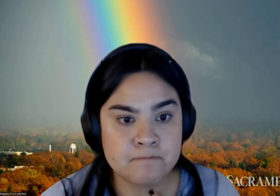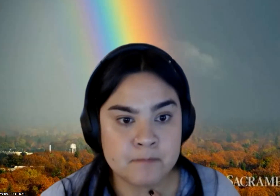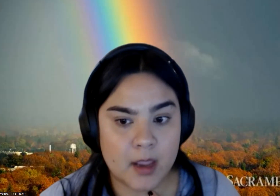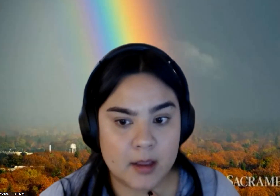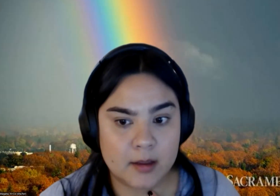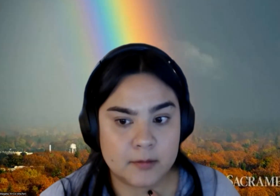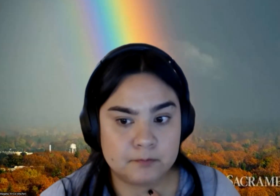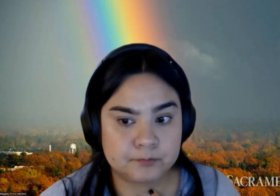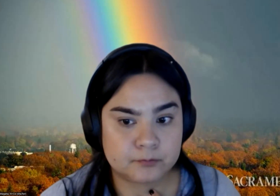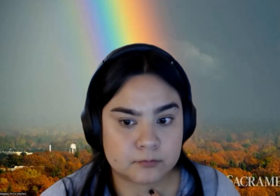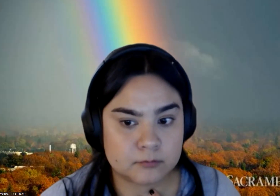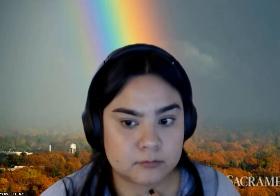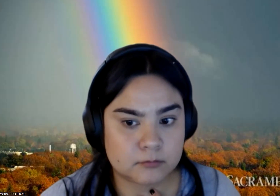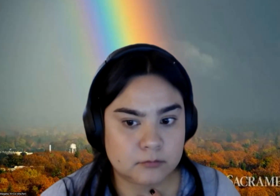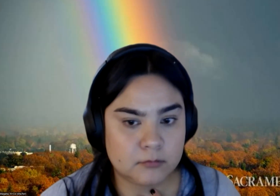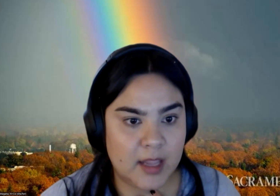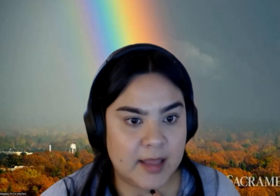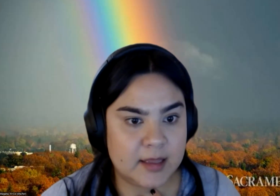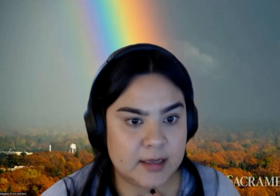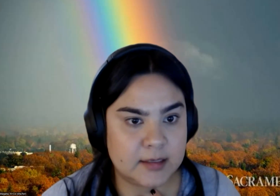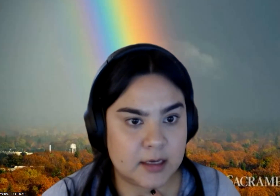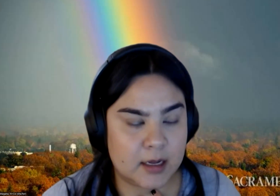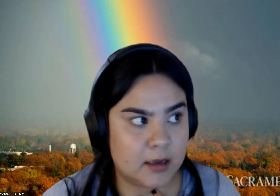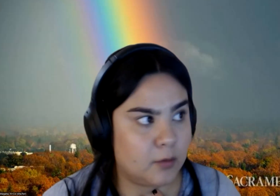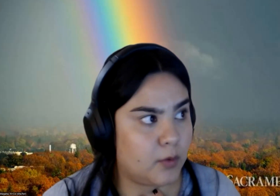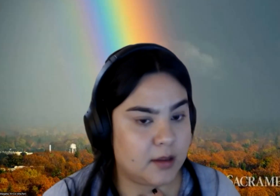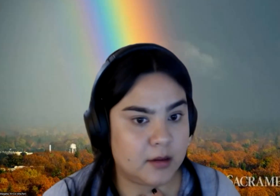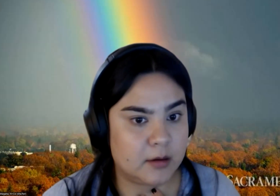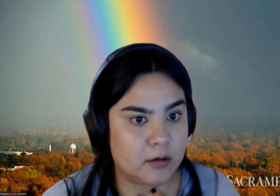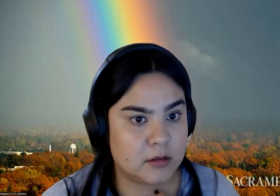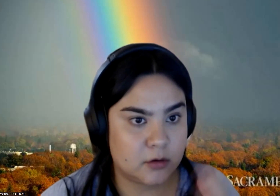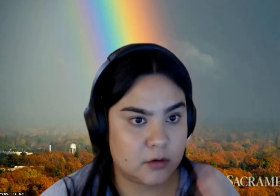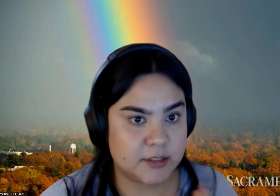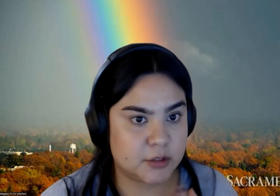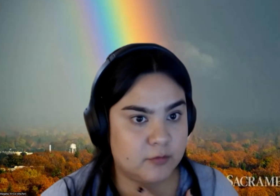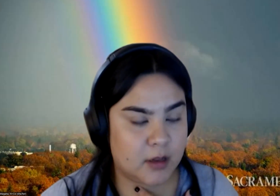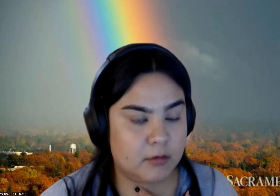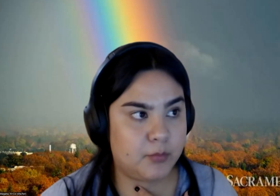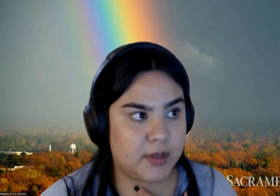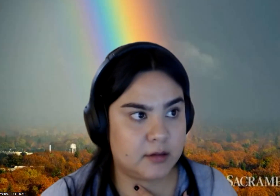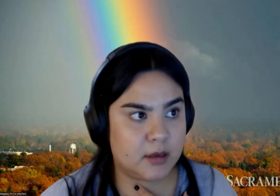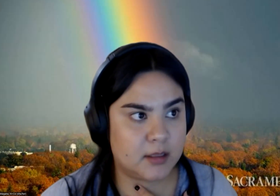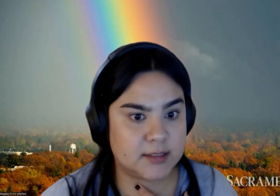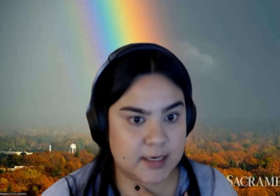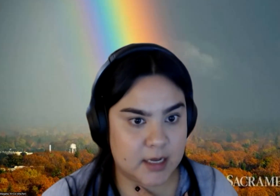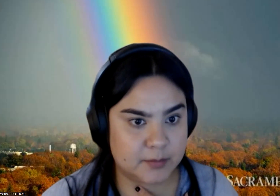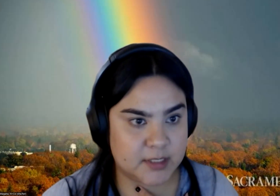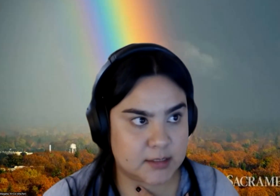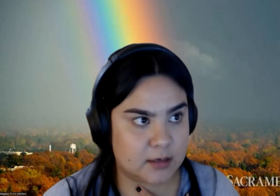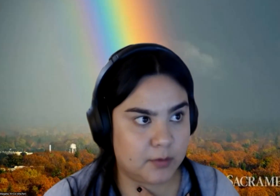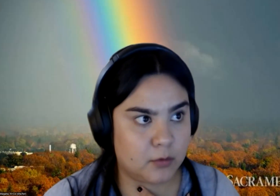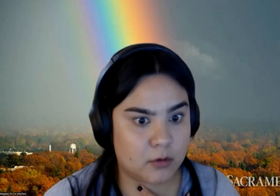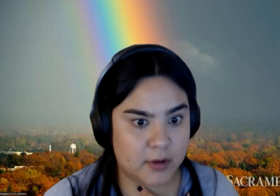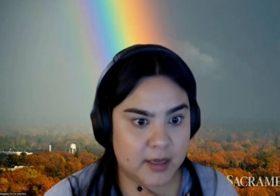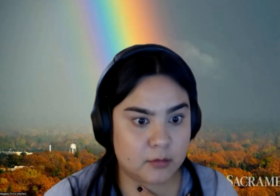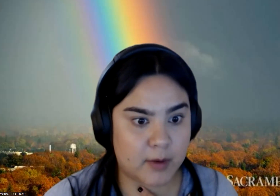that. And then so the Air District will follow up with the standing updates,